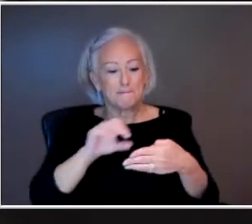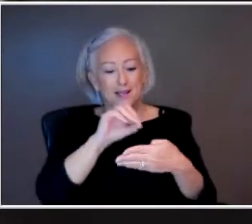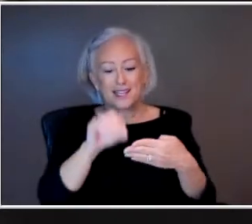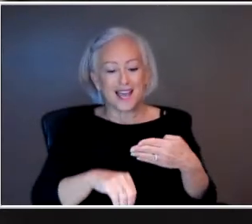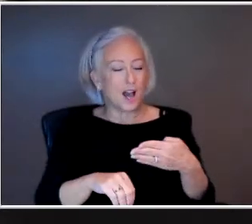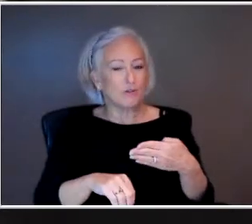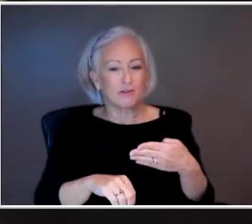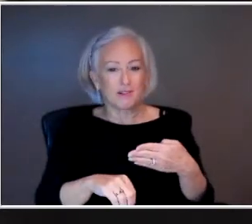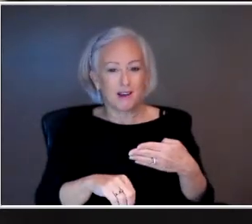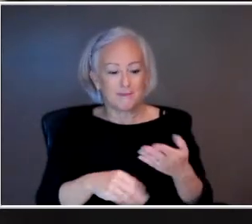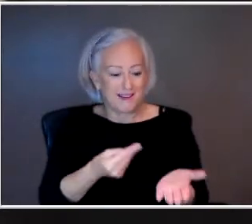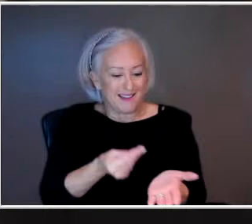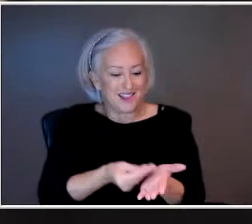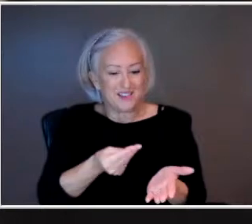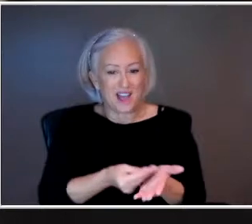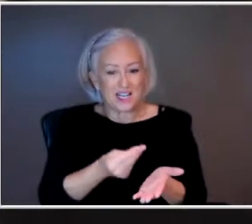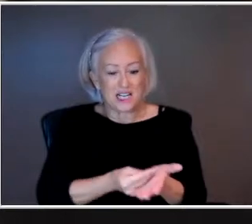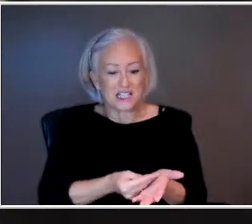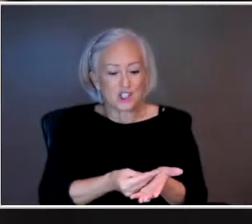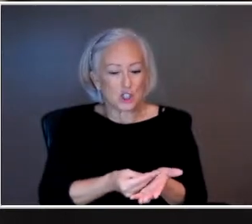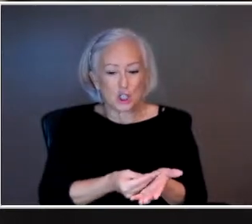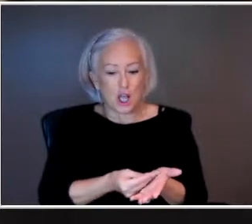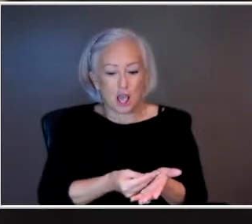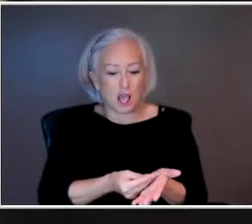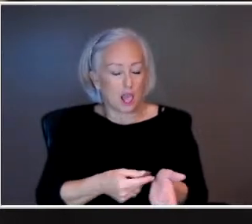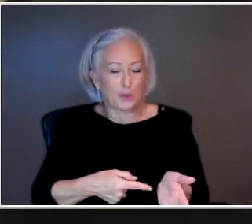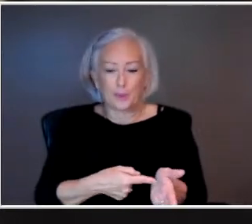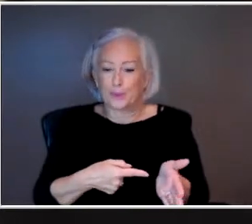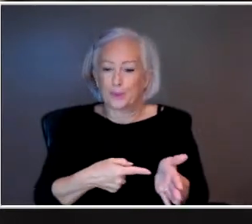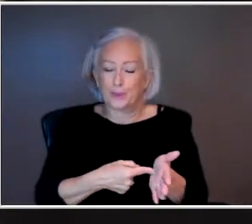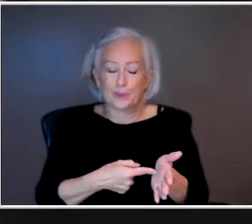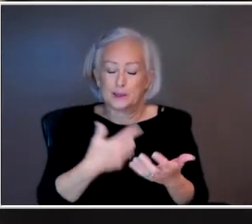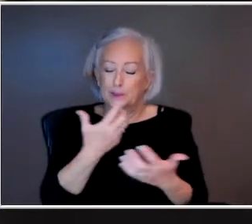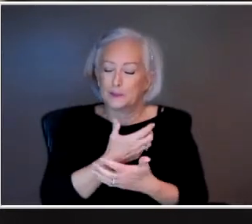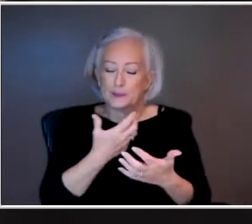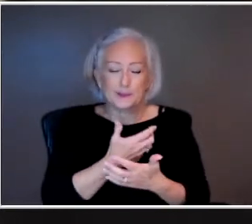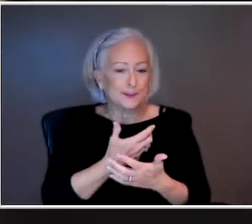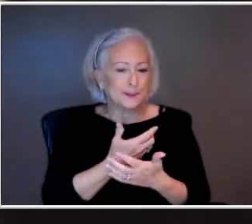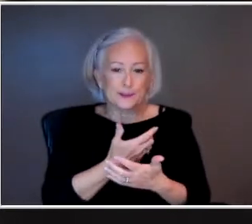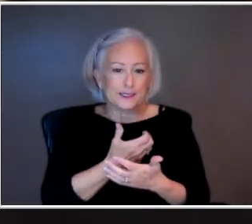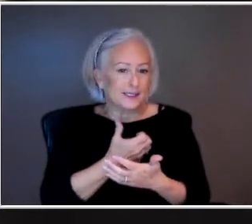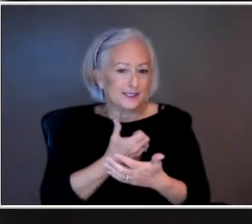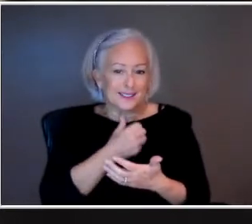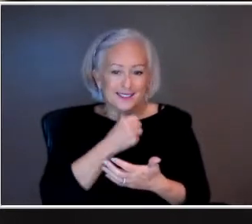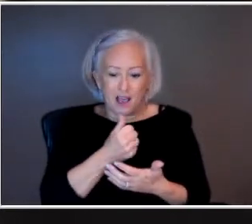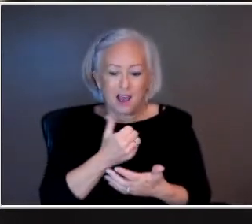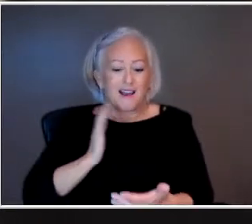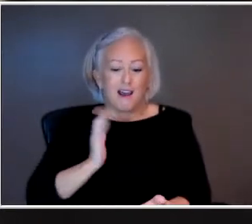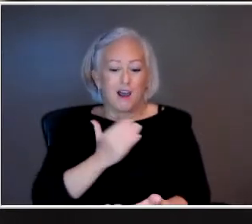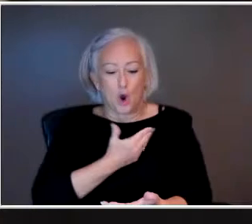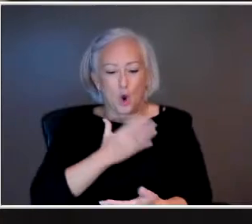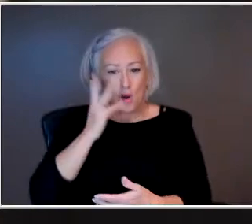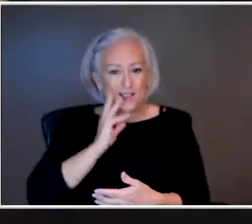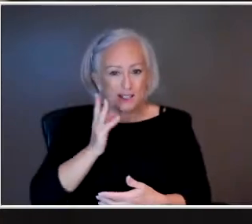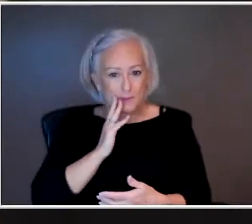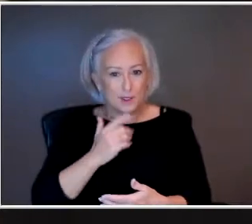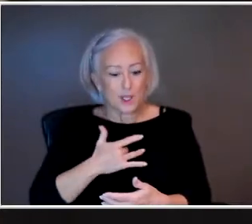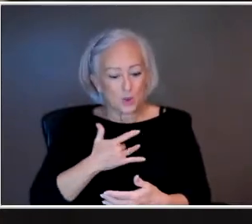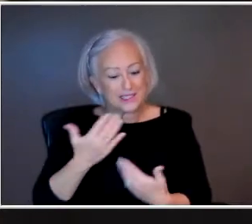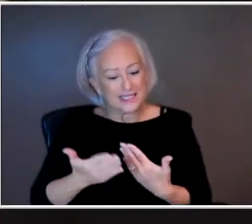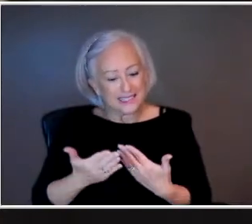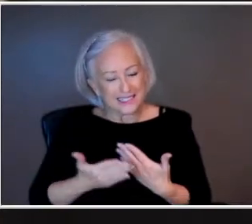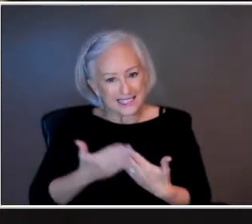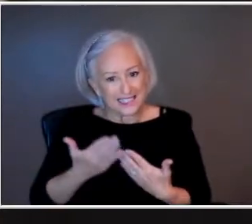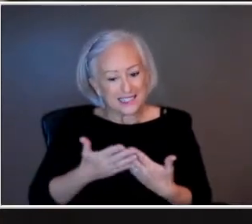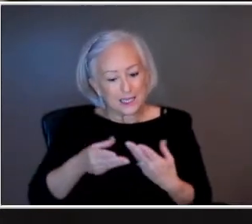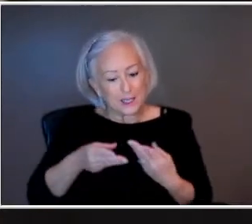the financial aspect of what they have to go through is not what we went through, because we went through at it as ease, so